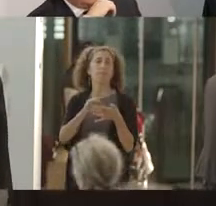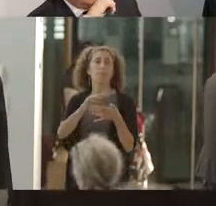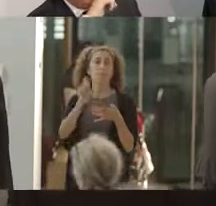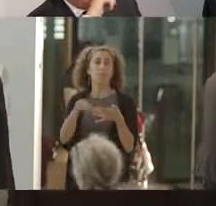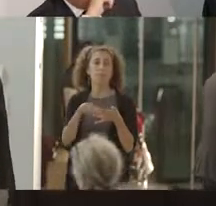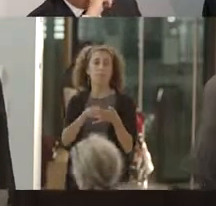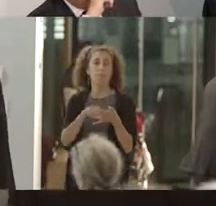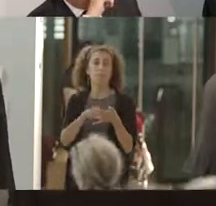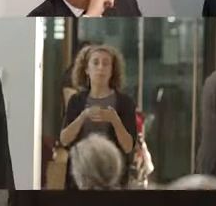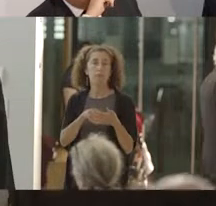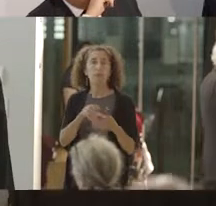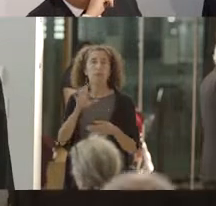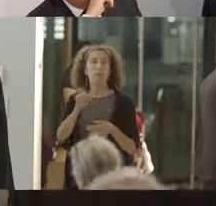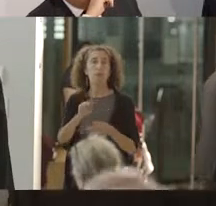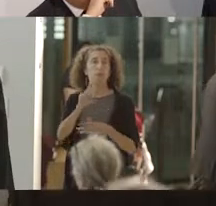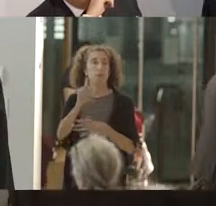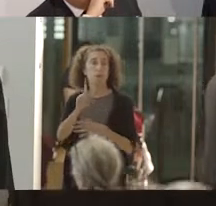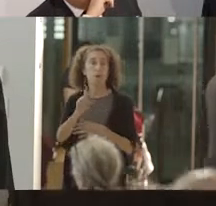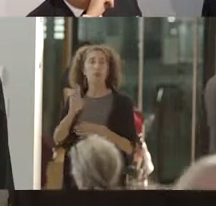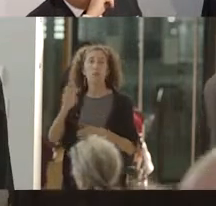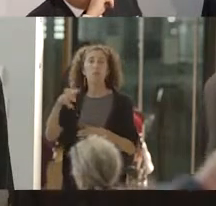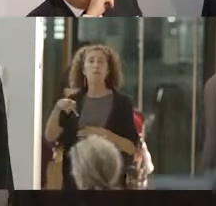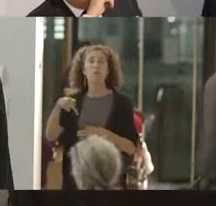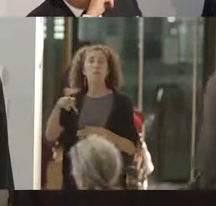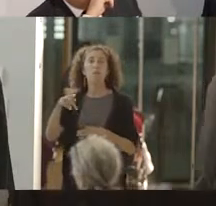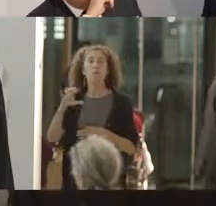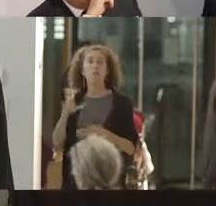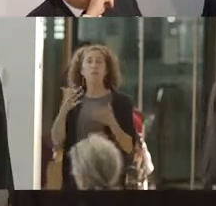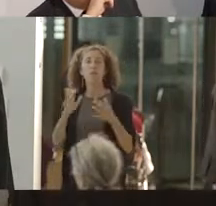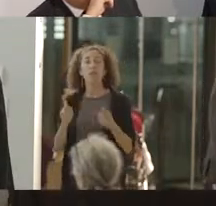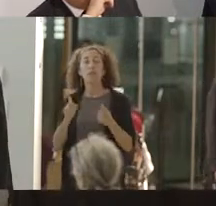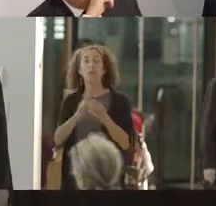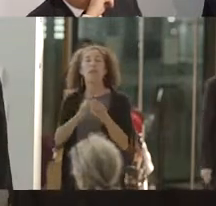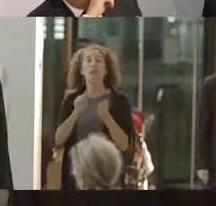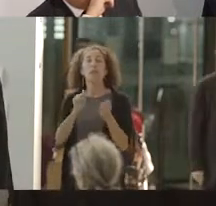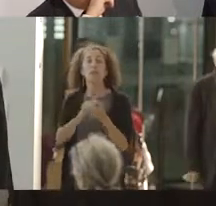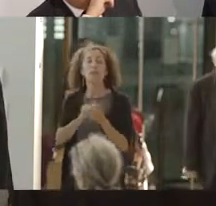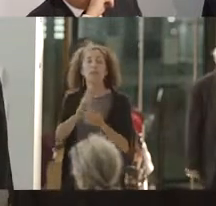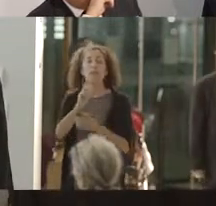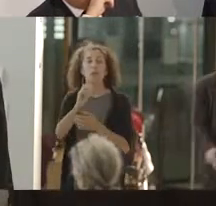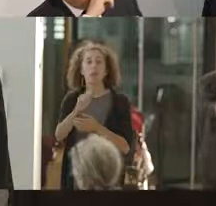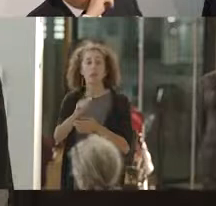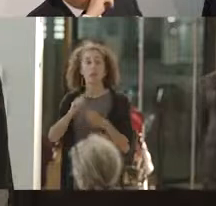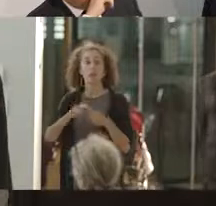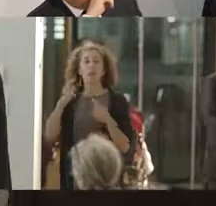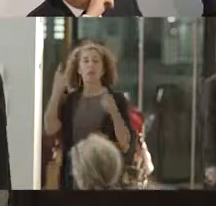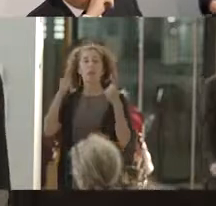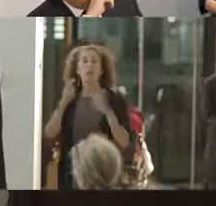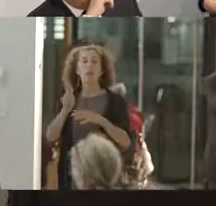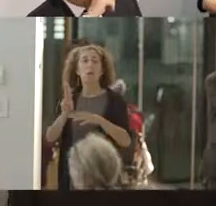has Battery Park City Authority met with State DOT to further consider the use of the median on